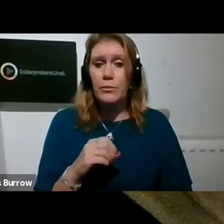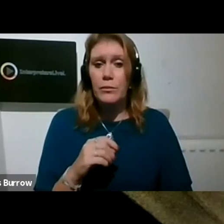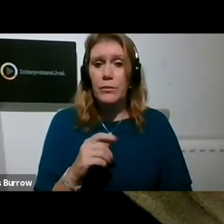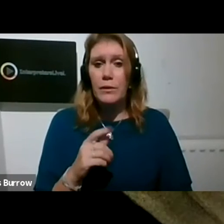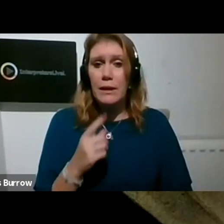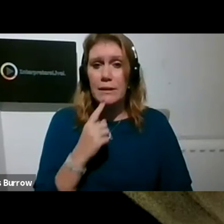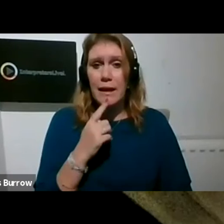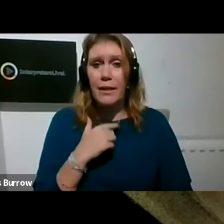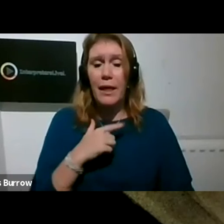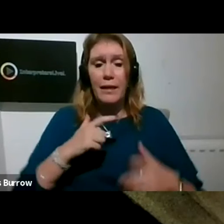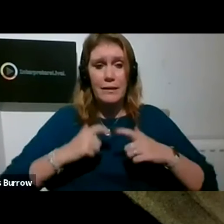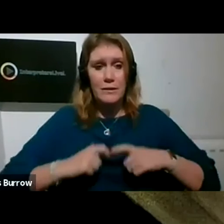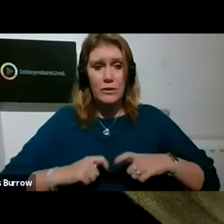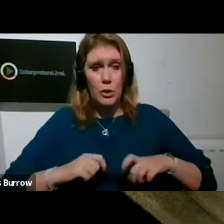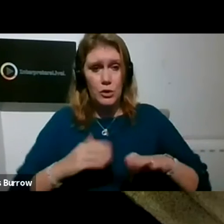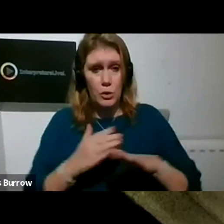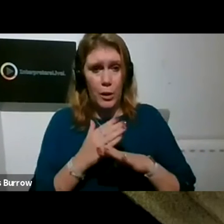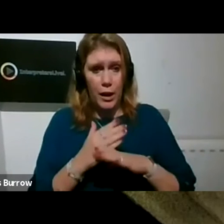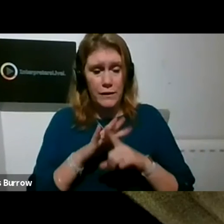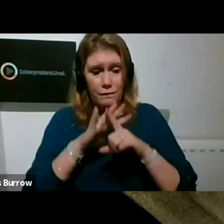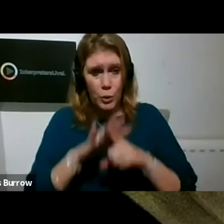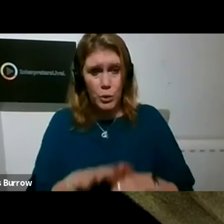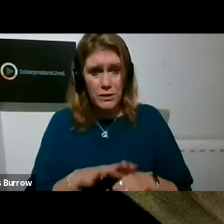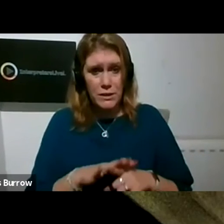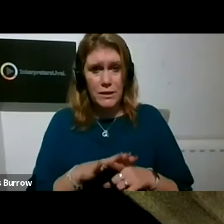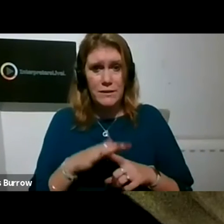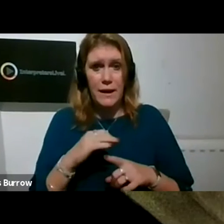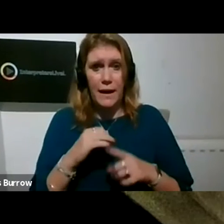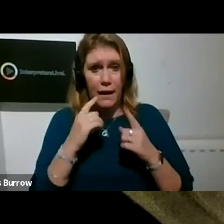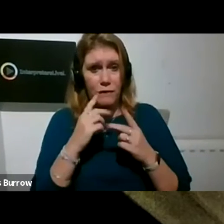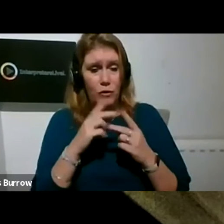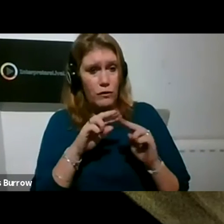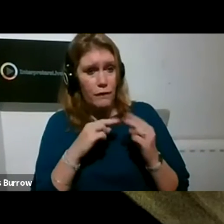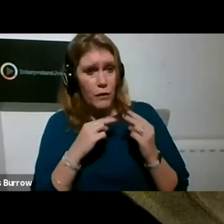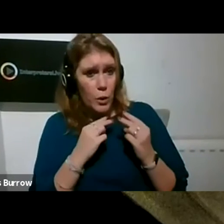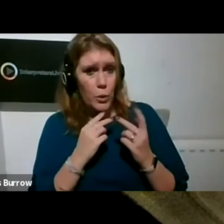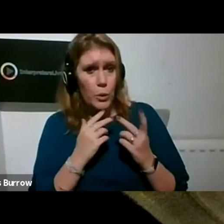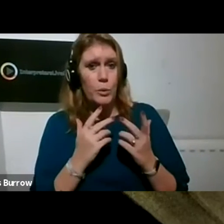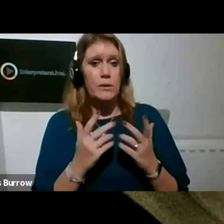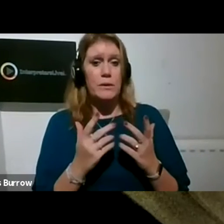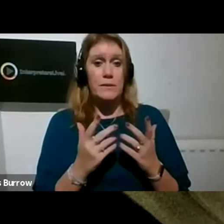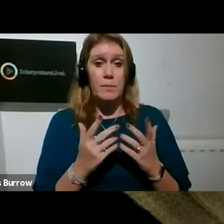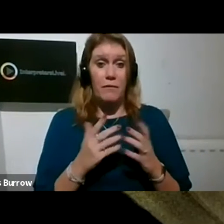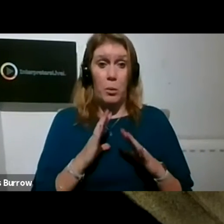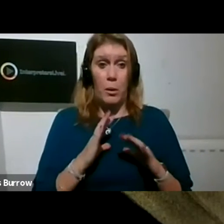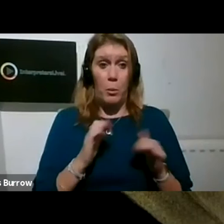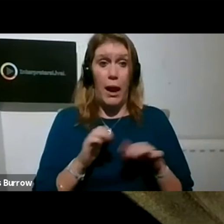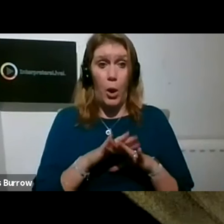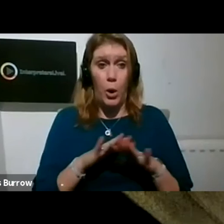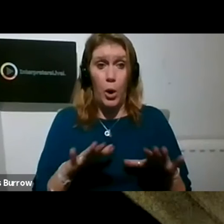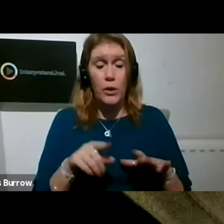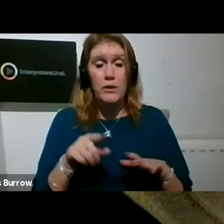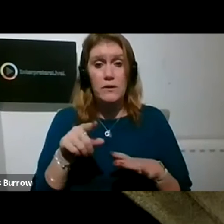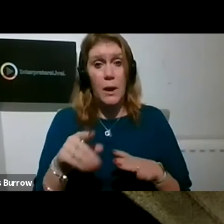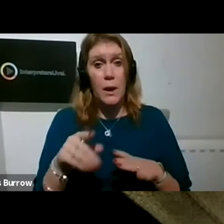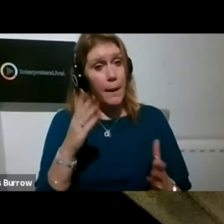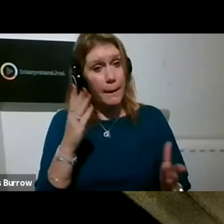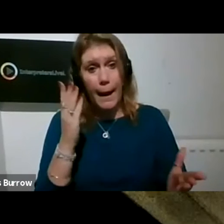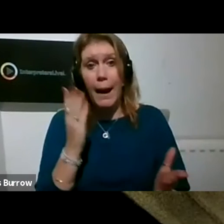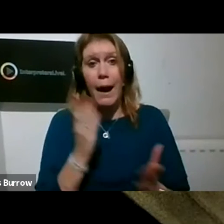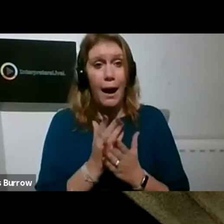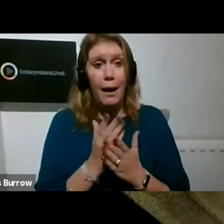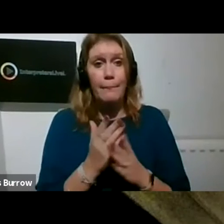around forcing us to have reviews, whether we're well enough or not, in order to cut our packages. So it's been particularly apt